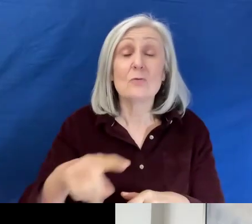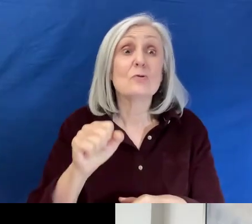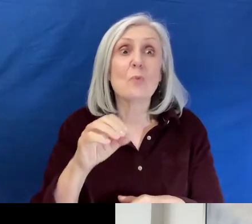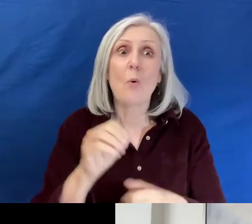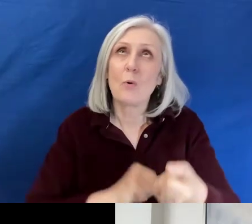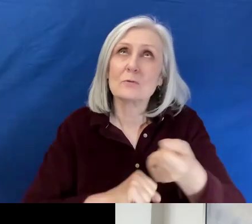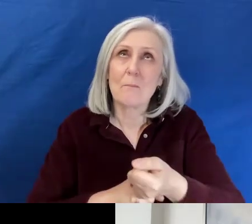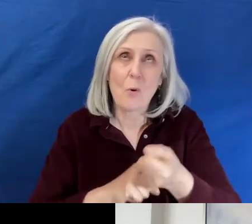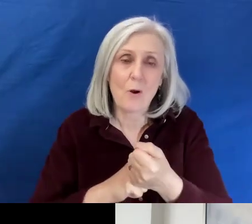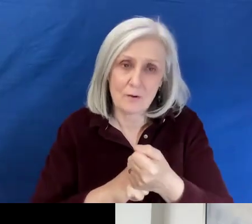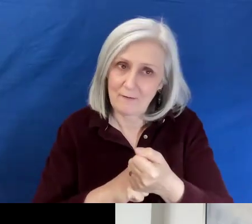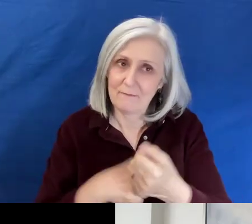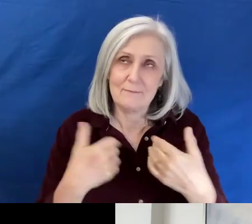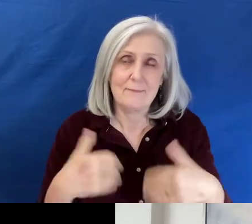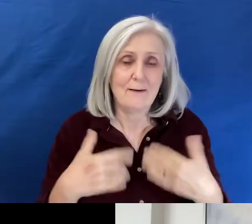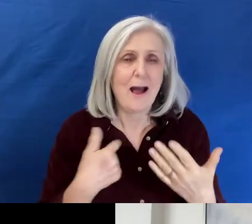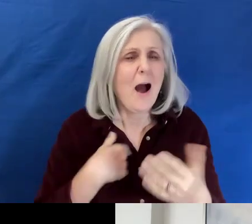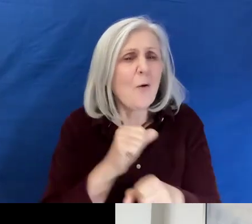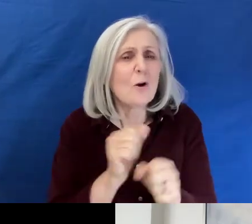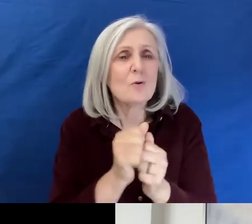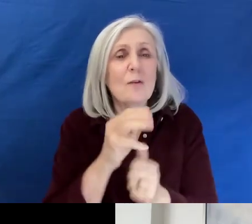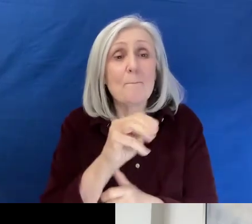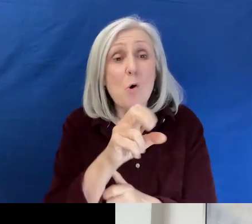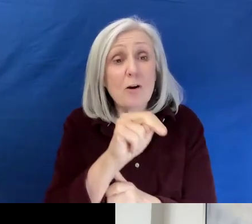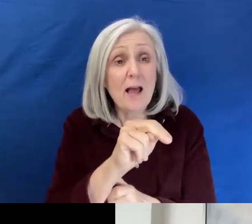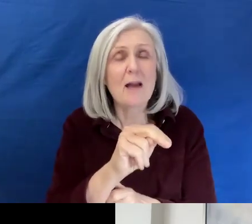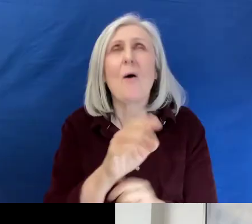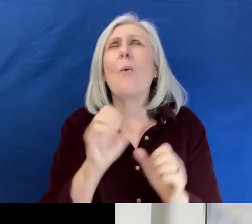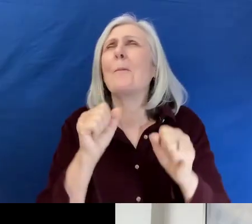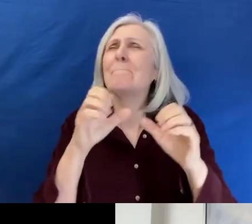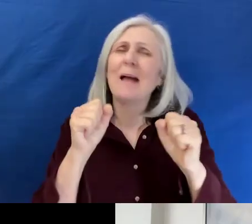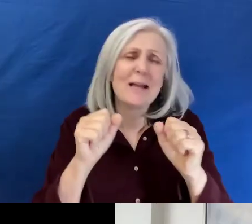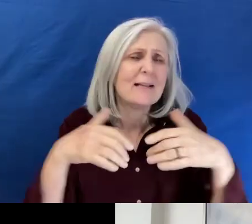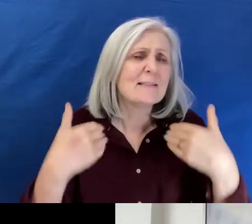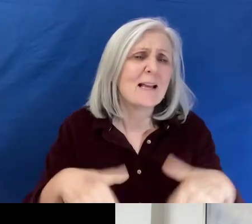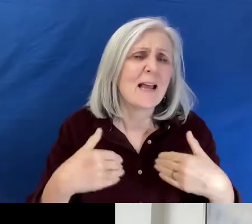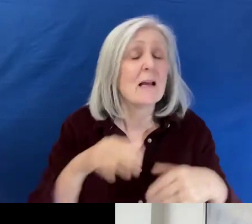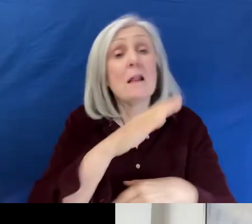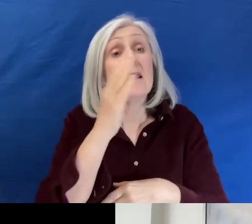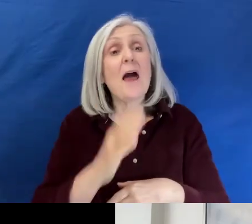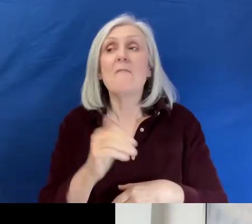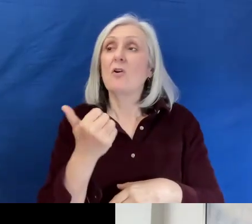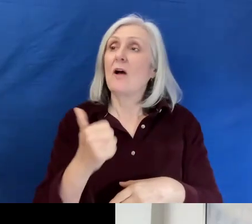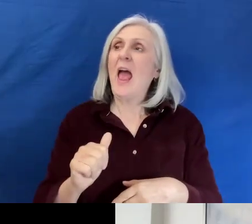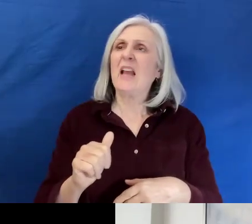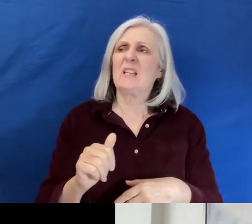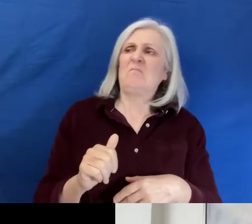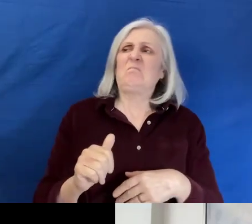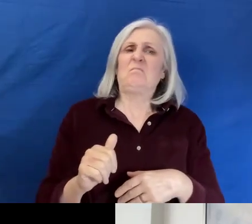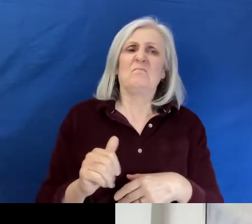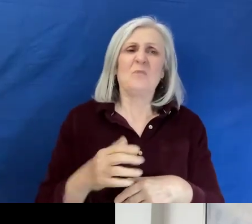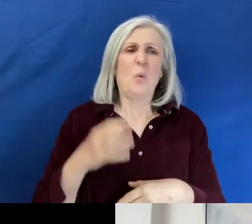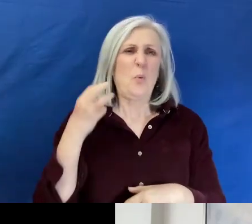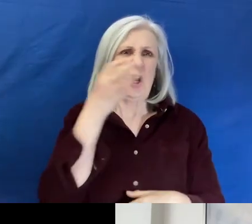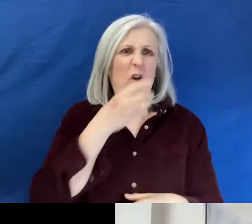supportive. I got to work with Morgan and she was amazing, and there was never any like ill will or weird